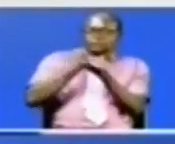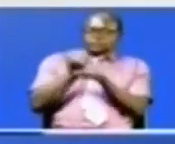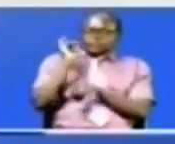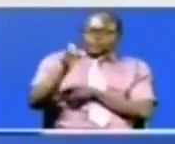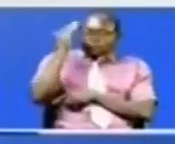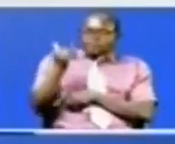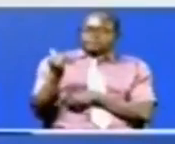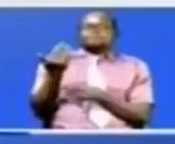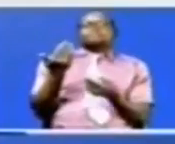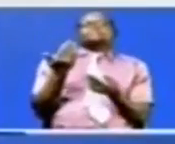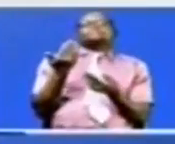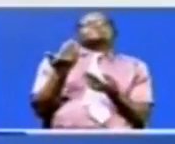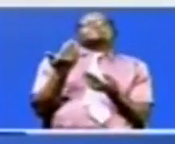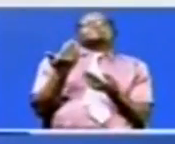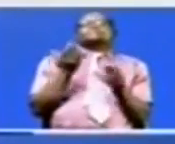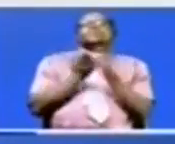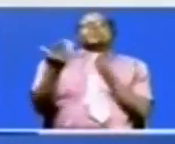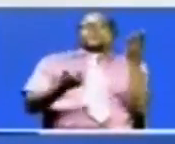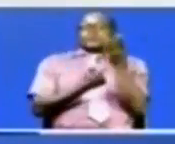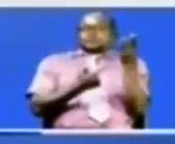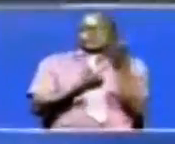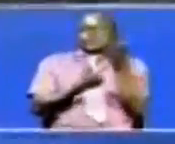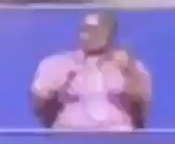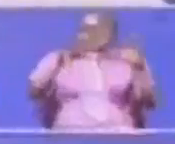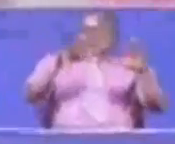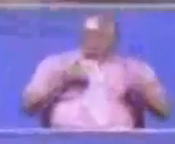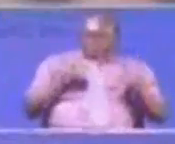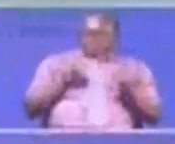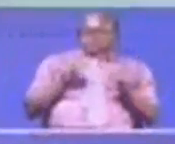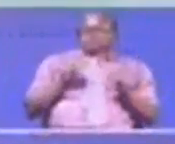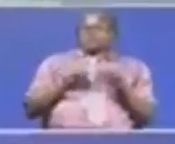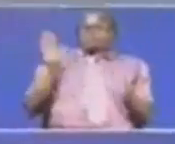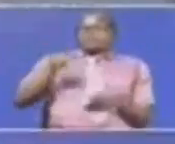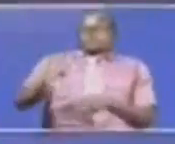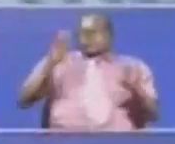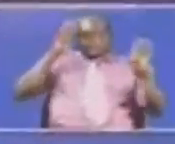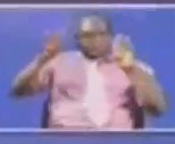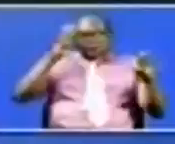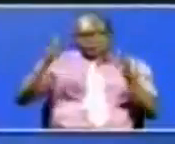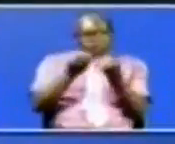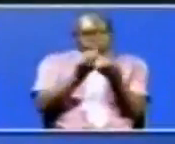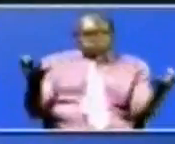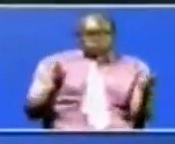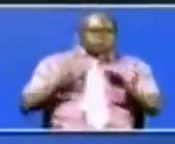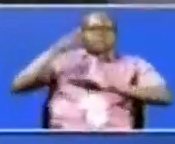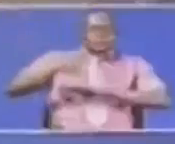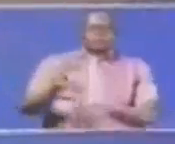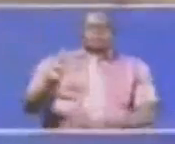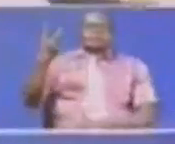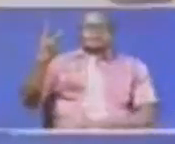so fragmented in terms of the digital payment acceptance platforms. Most of these innovations have been rolled out beyond